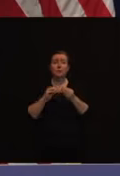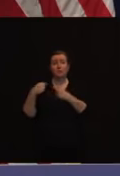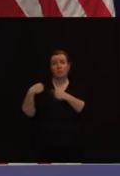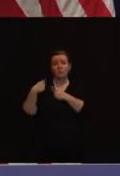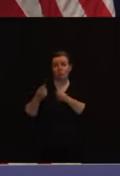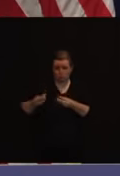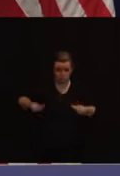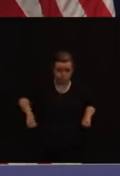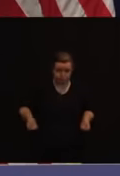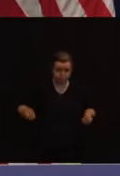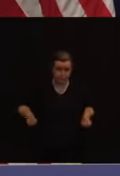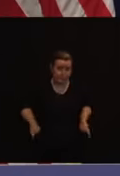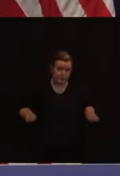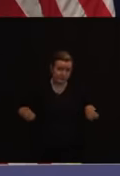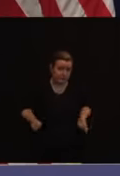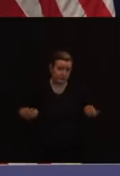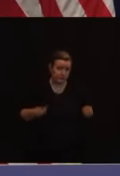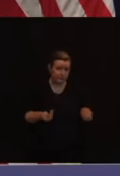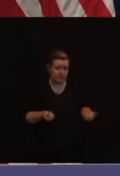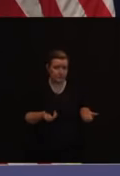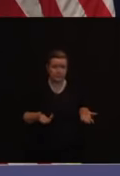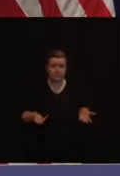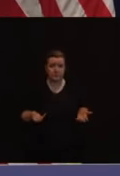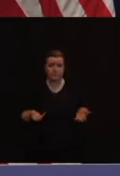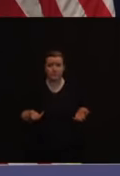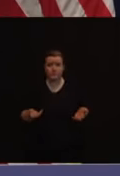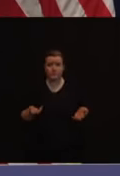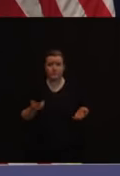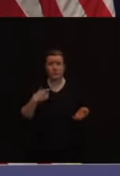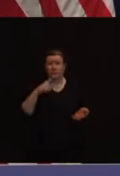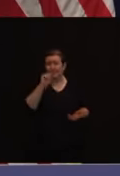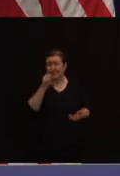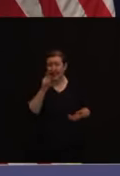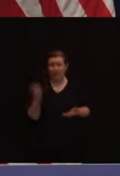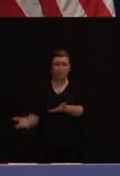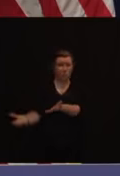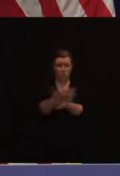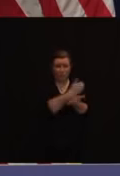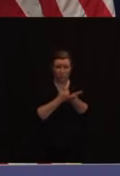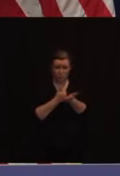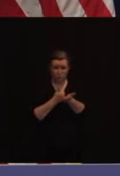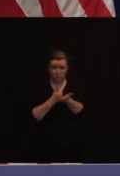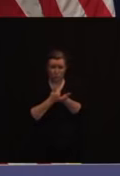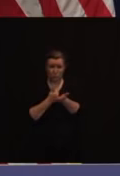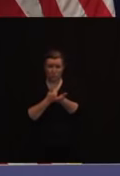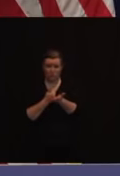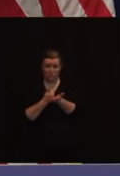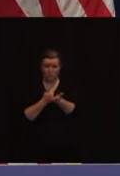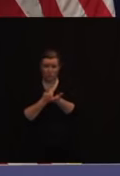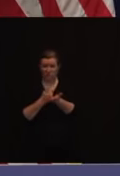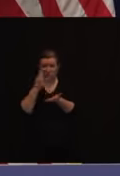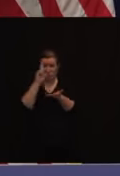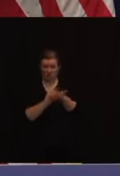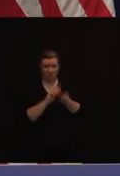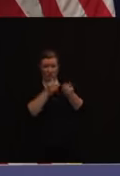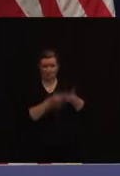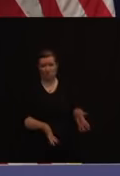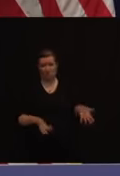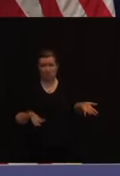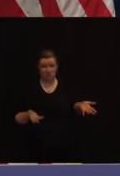well as major revenue hits. And by the way, because I have to certify revenues and certify a